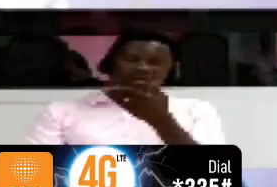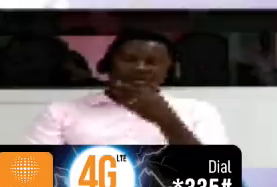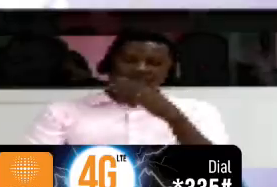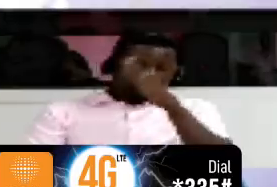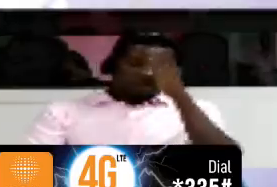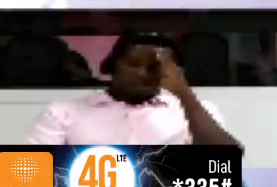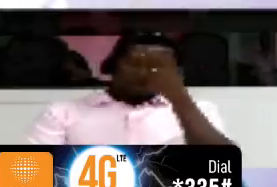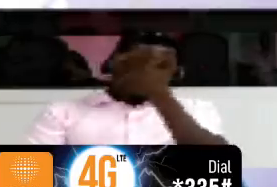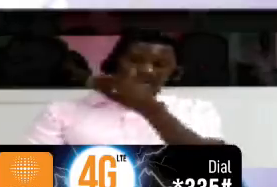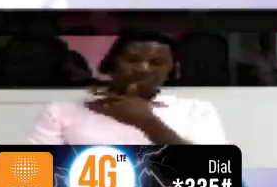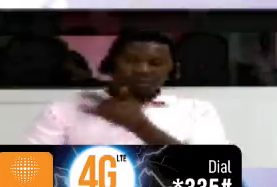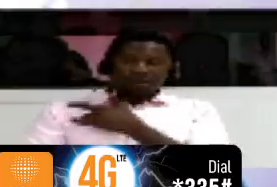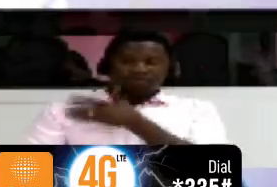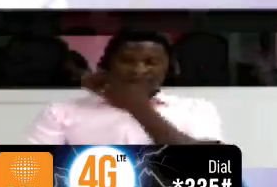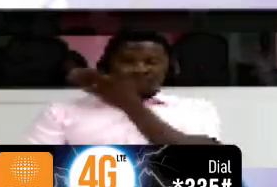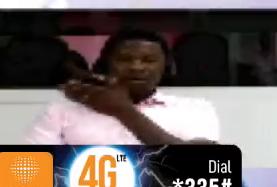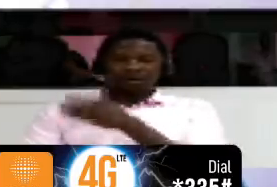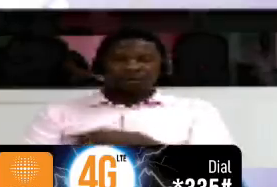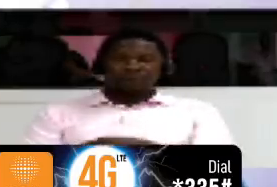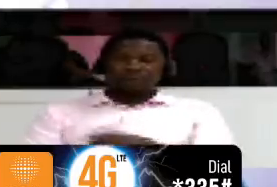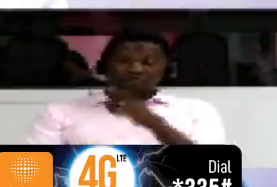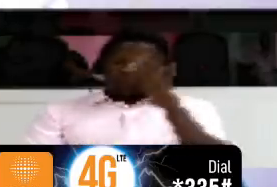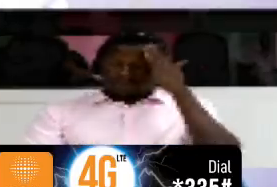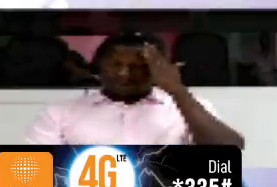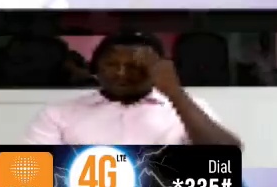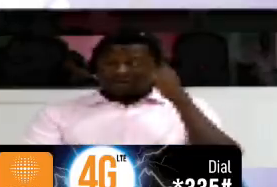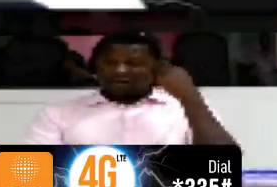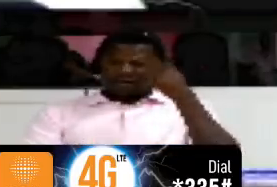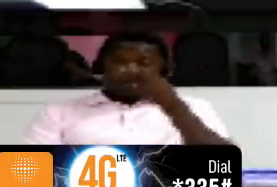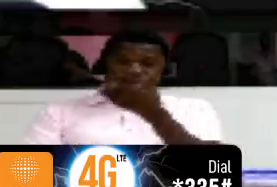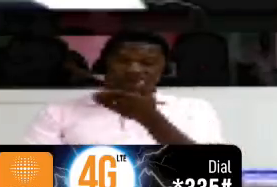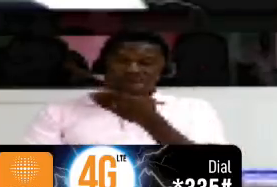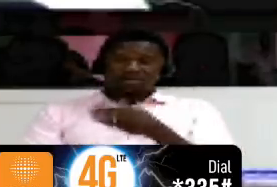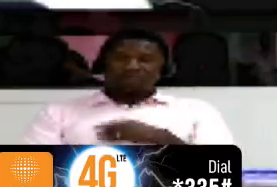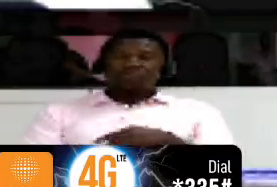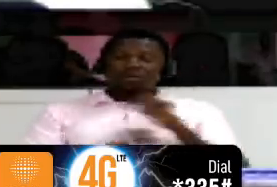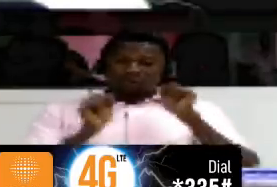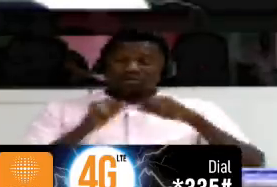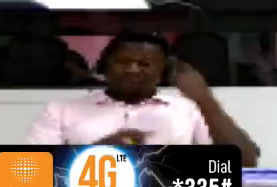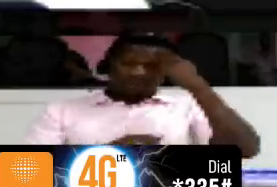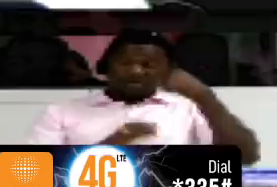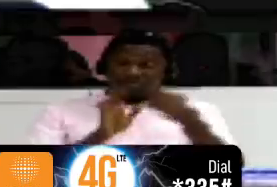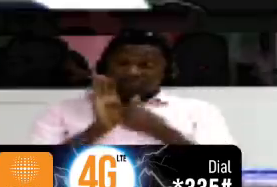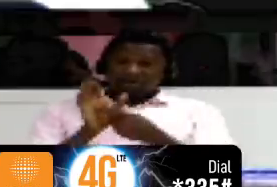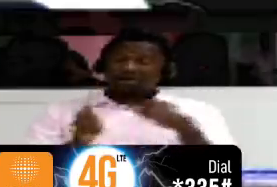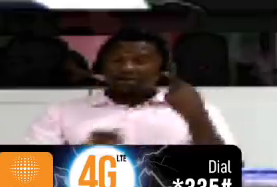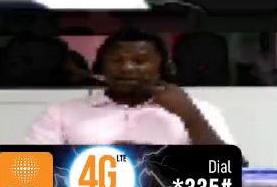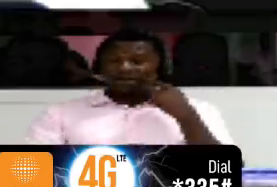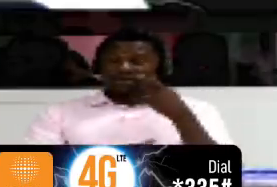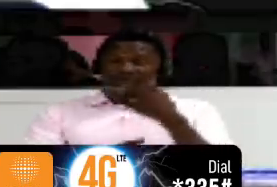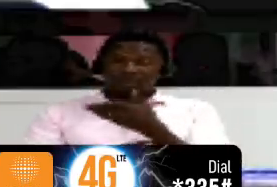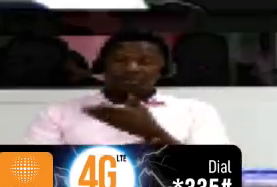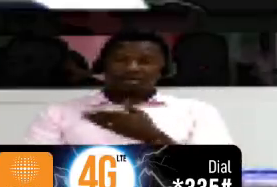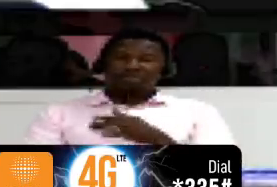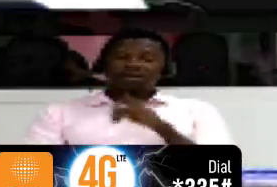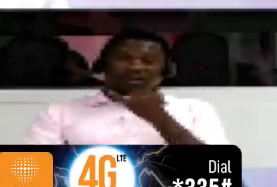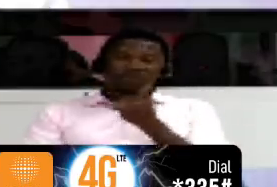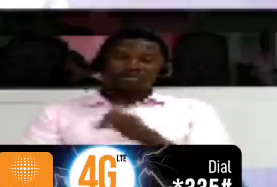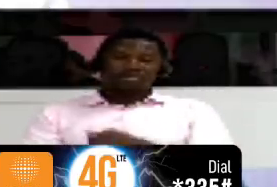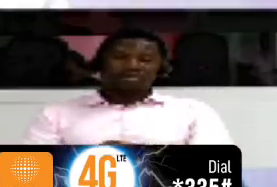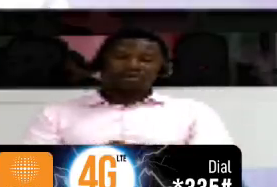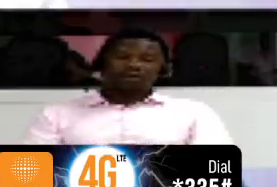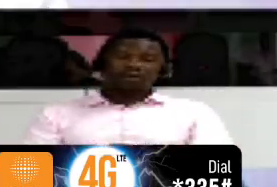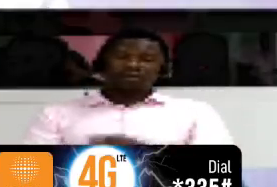correct? Prior to that, exactly. So you were able to identify him on that day? Sure. Do you by any chance know his